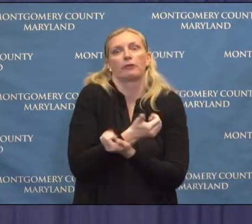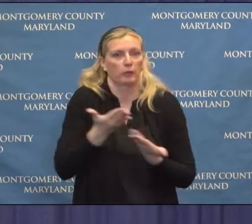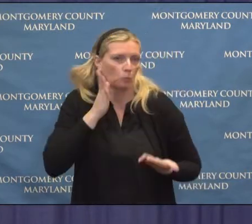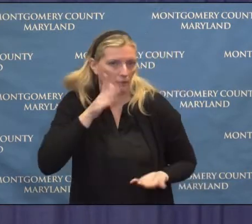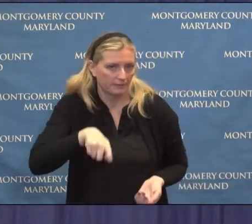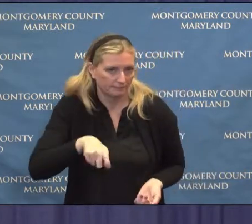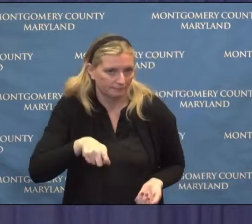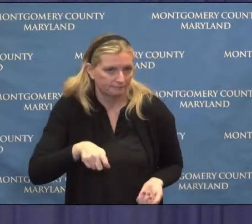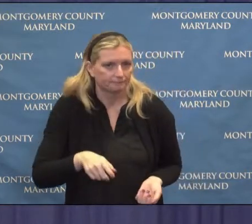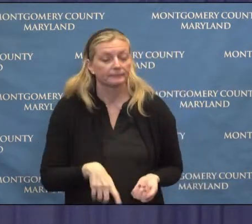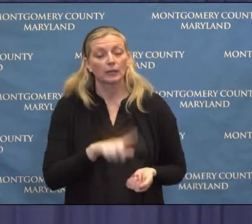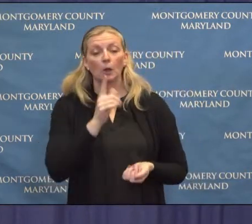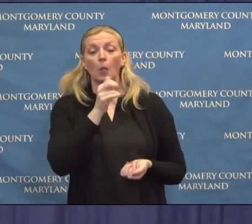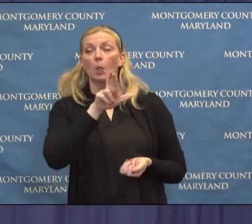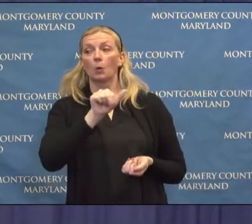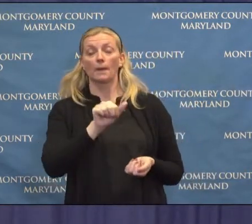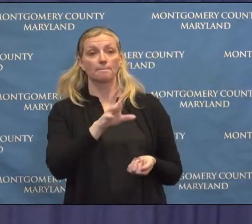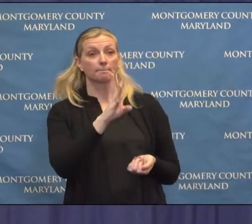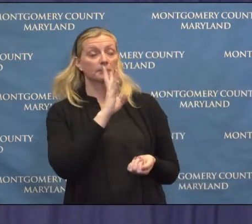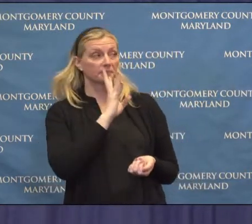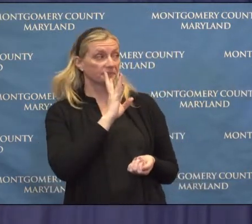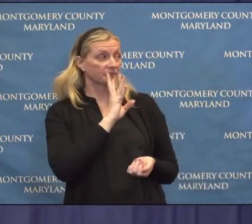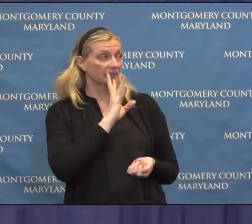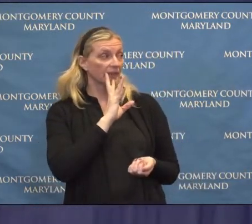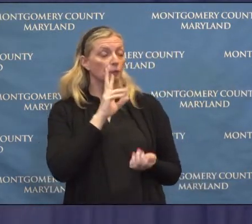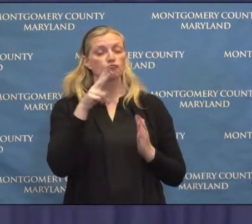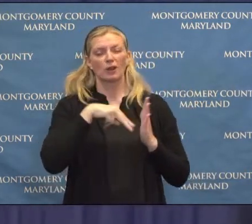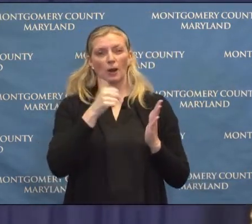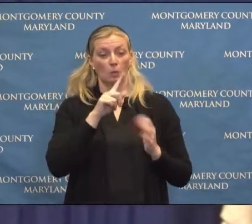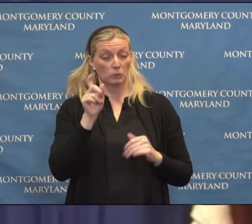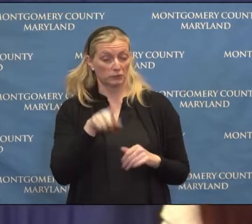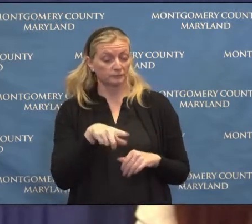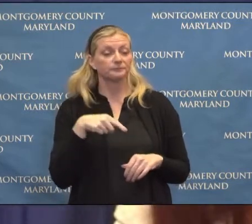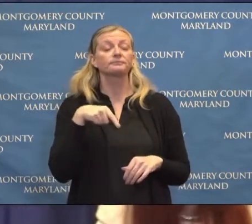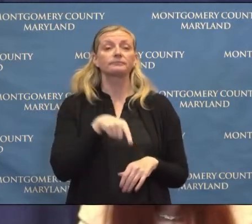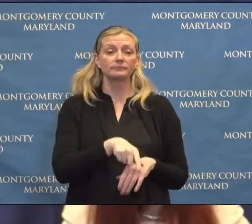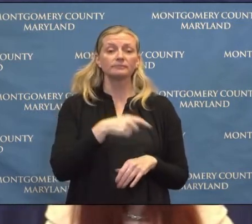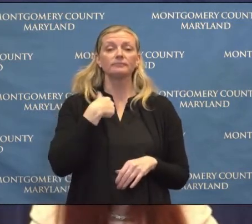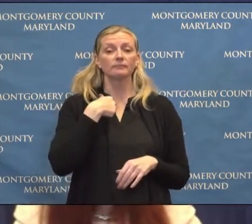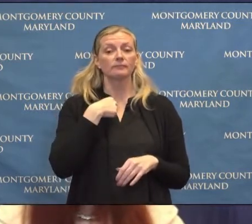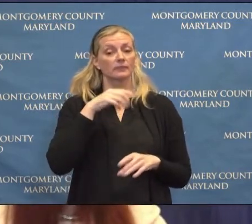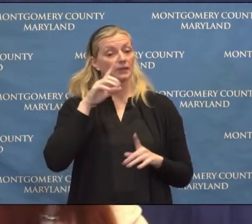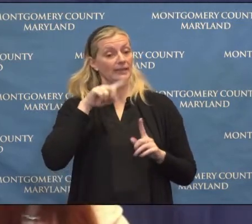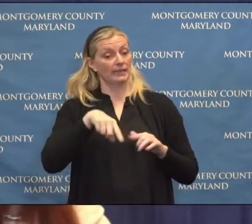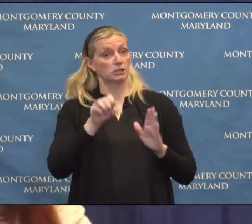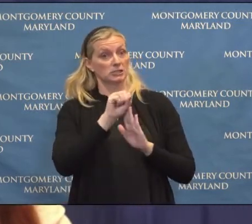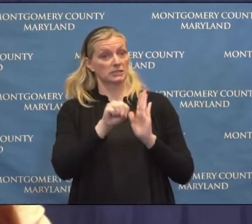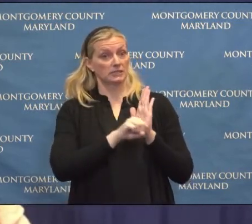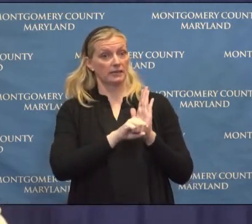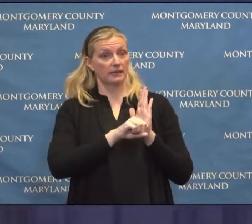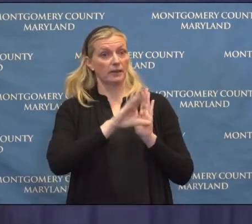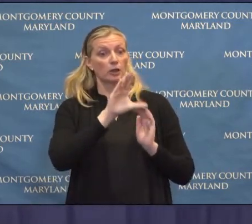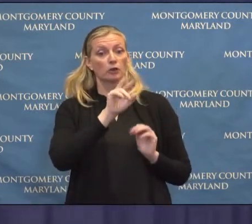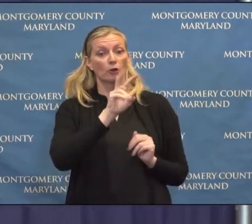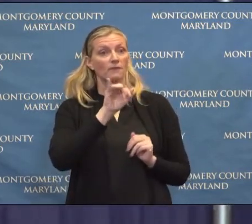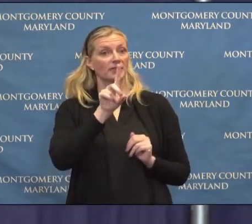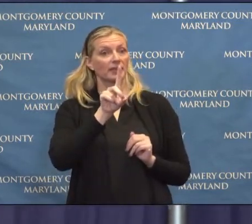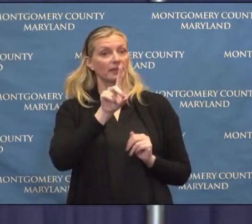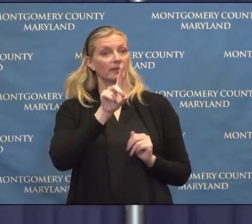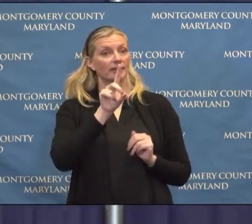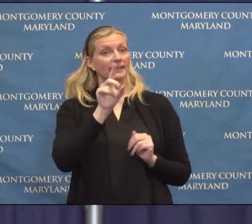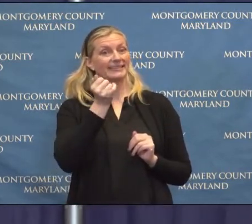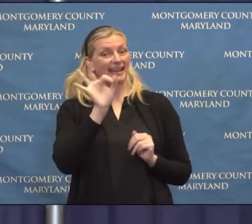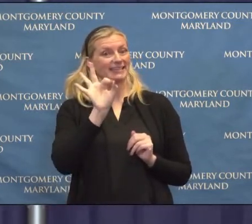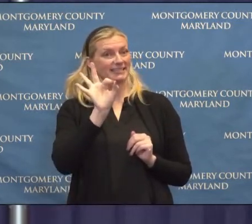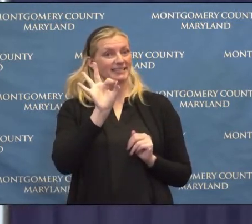Executive. Dr. Gales, I have read that the state is not providing information on COVID-19 cases by zip code in the county.